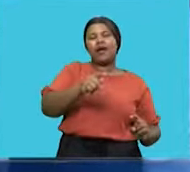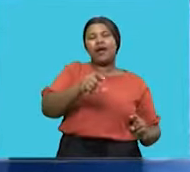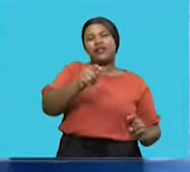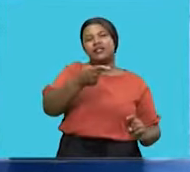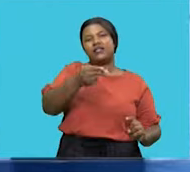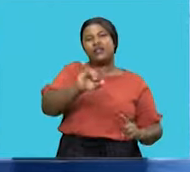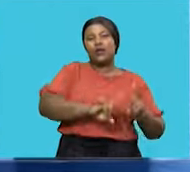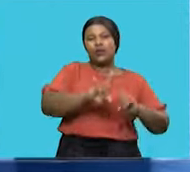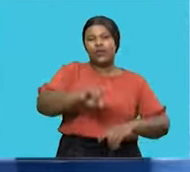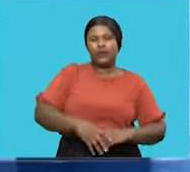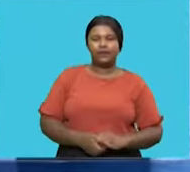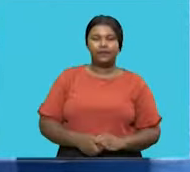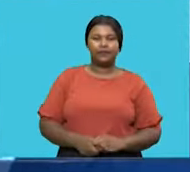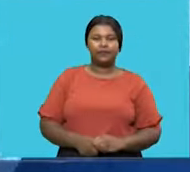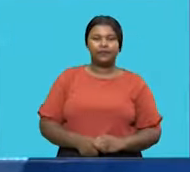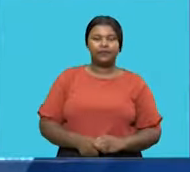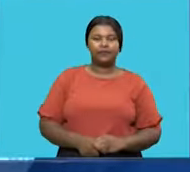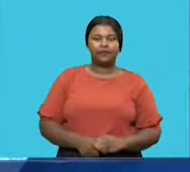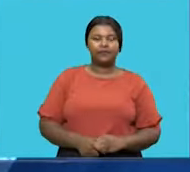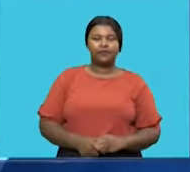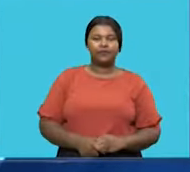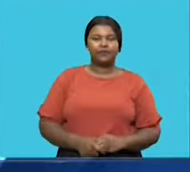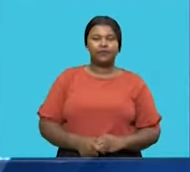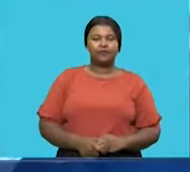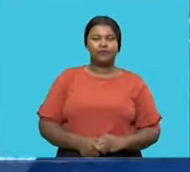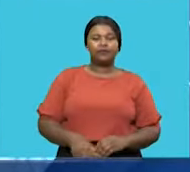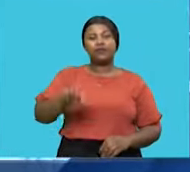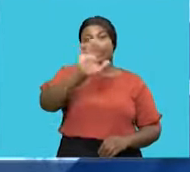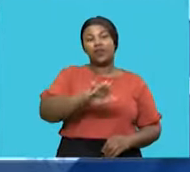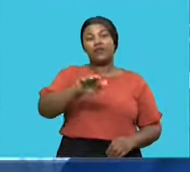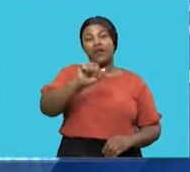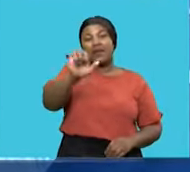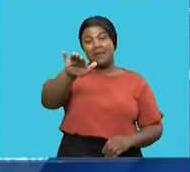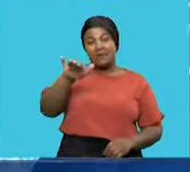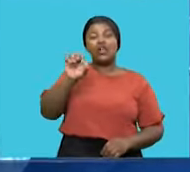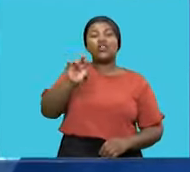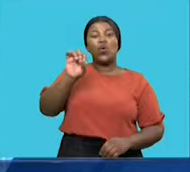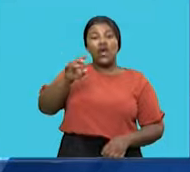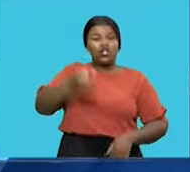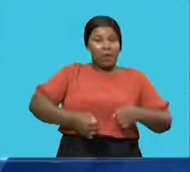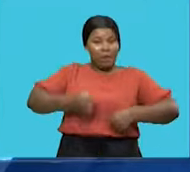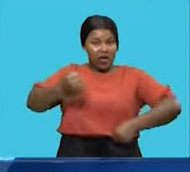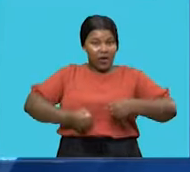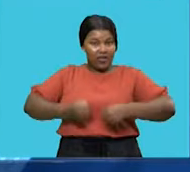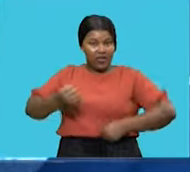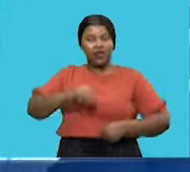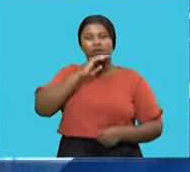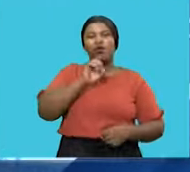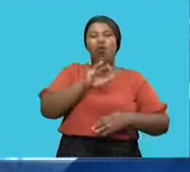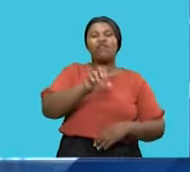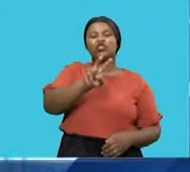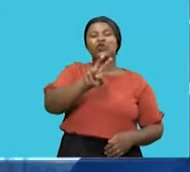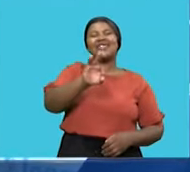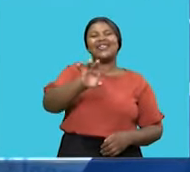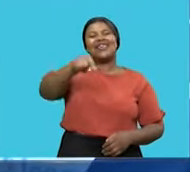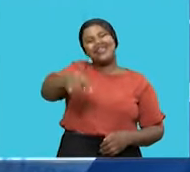race. The African Bank Soweto Marathon is truly the people's race. Over 23,000 runners